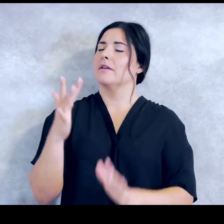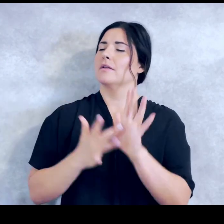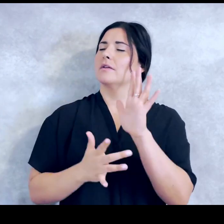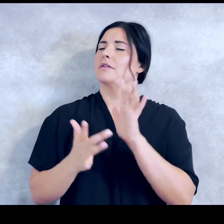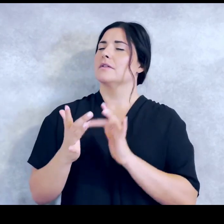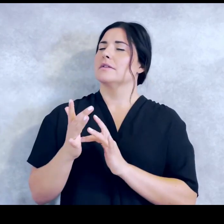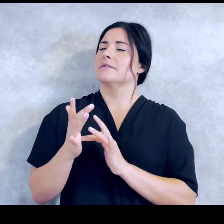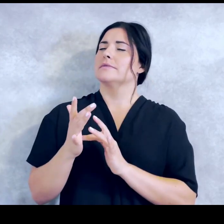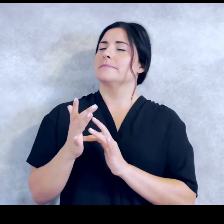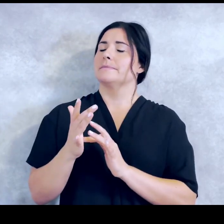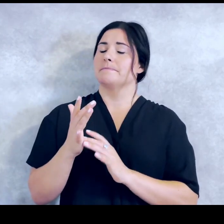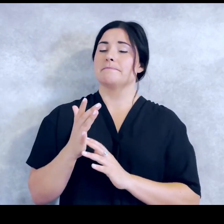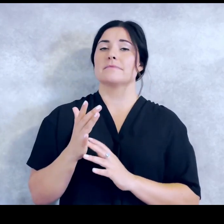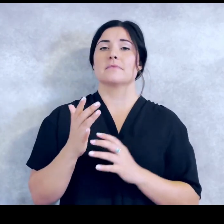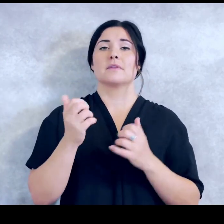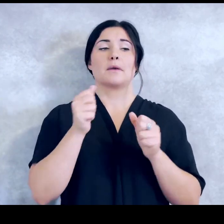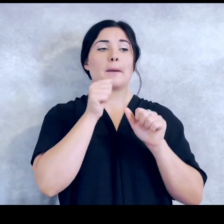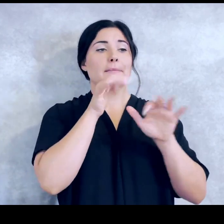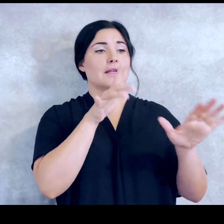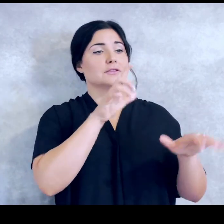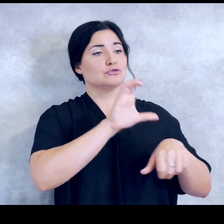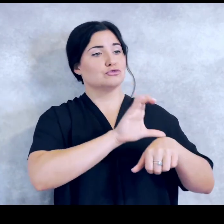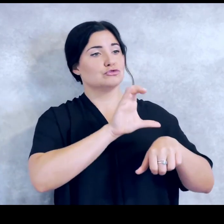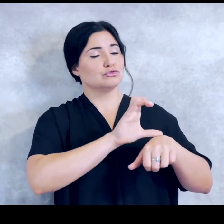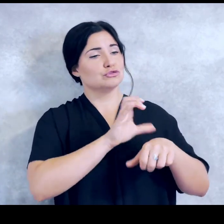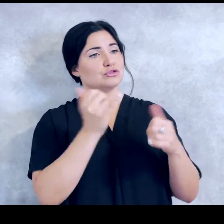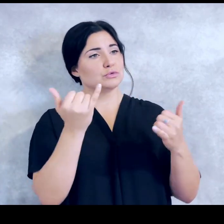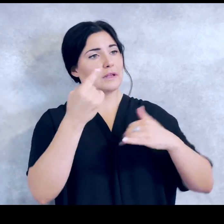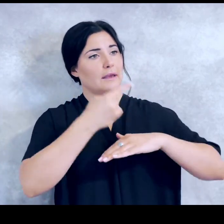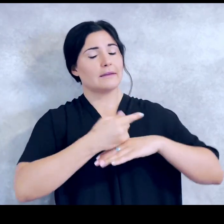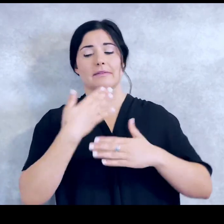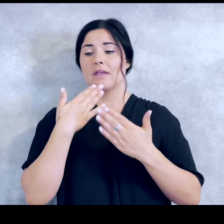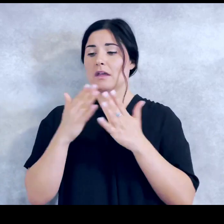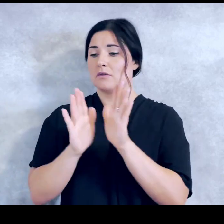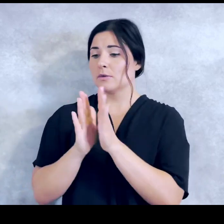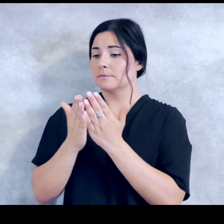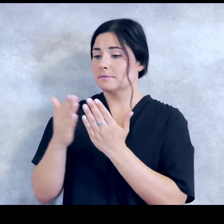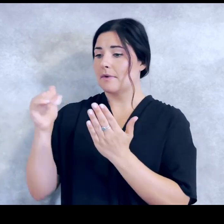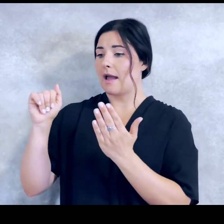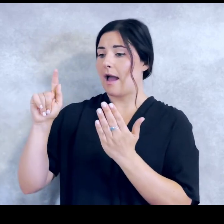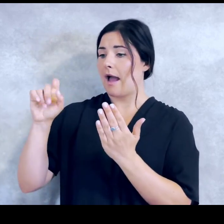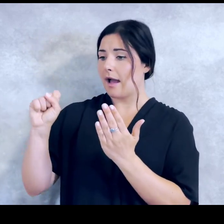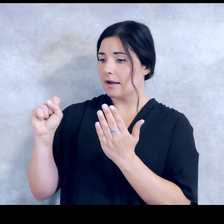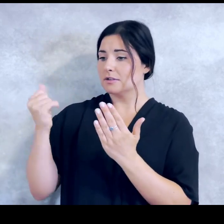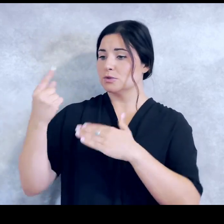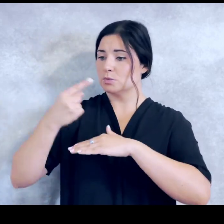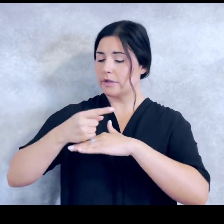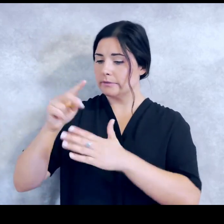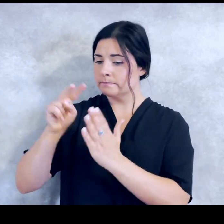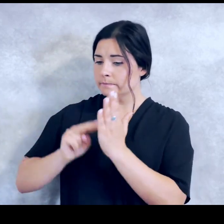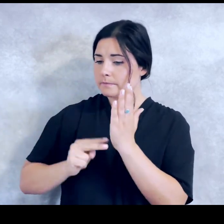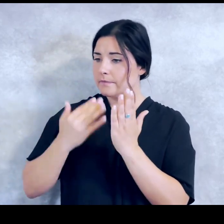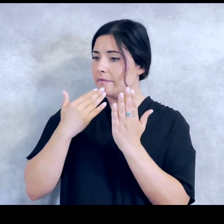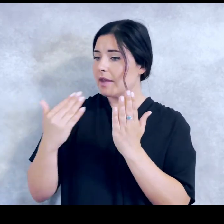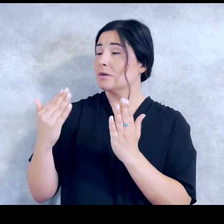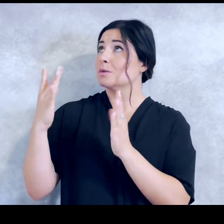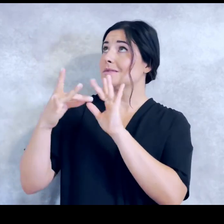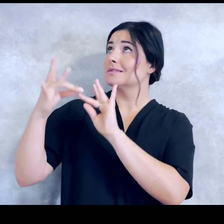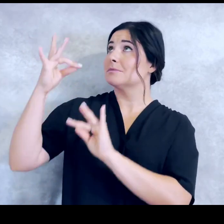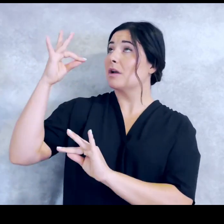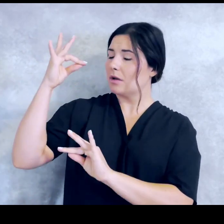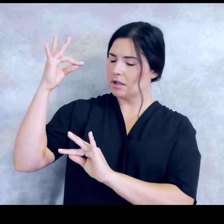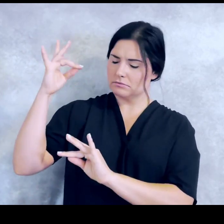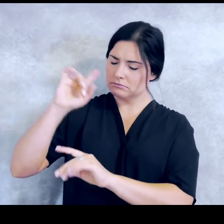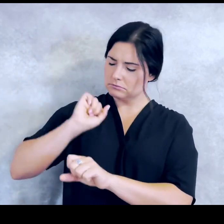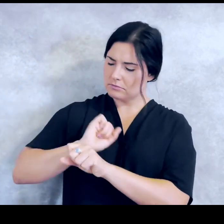of Jesus. Thank you, Lord. I pray a blessing on our church today. We thank you for the book of Acts. We thank you that we're leaning in today to your word. We